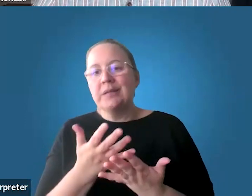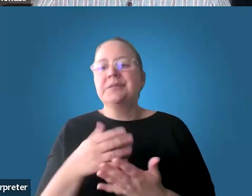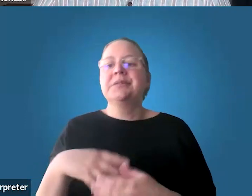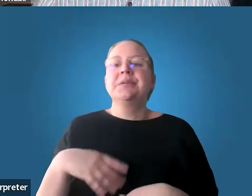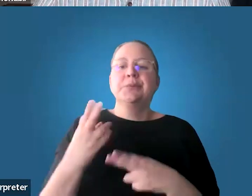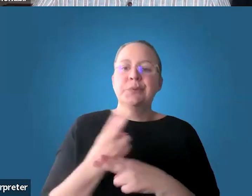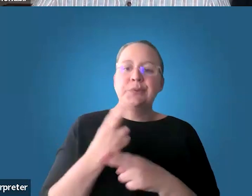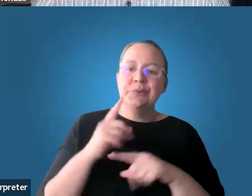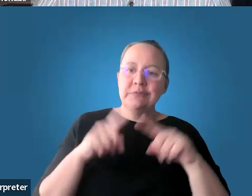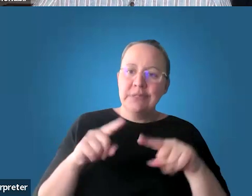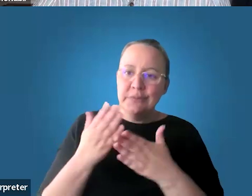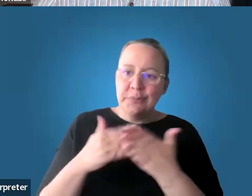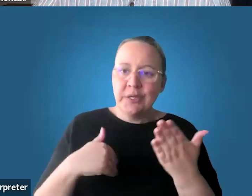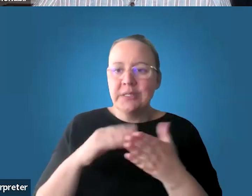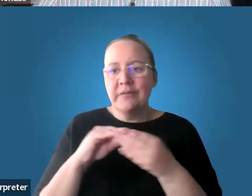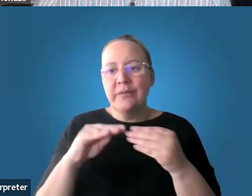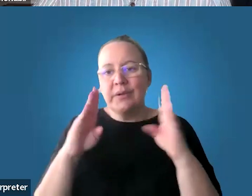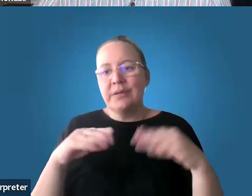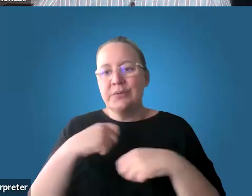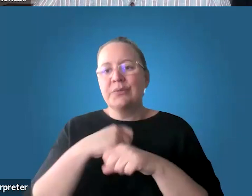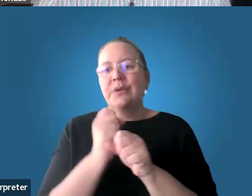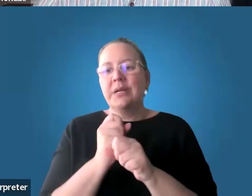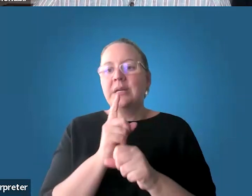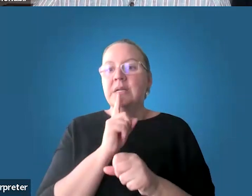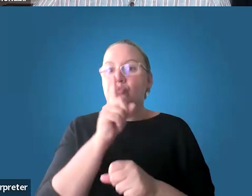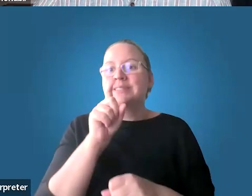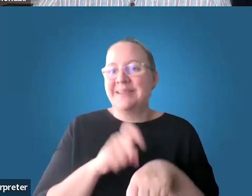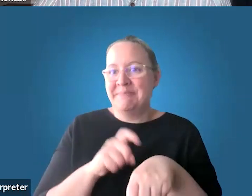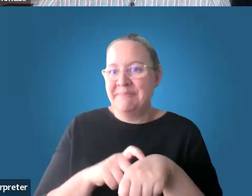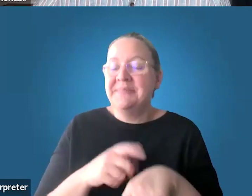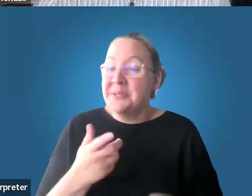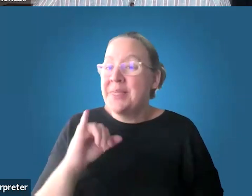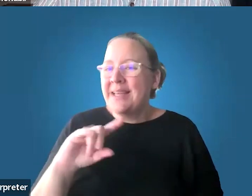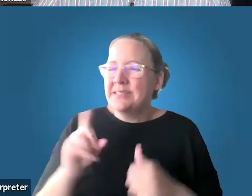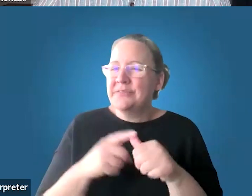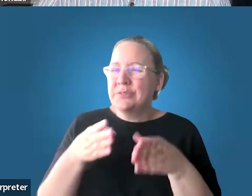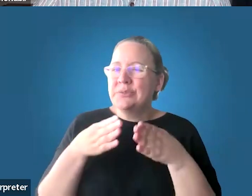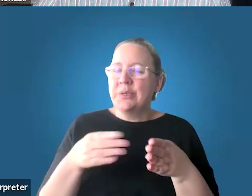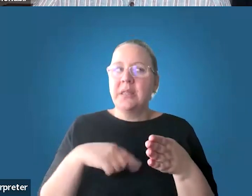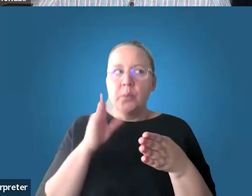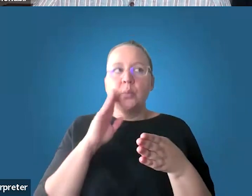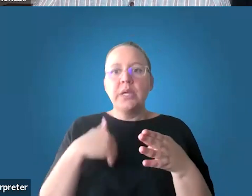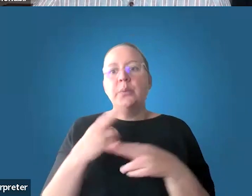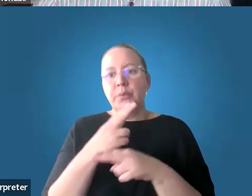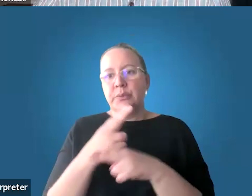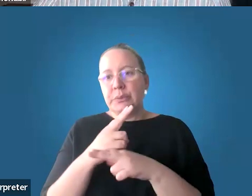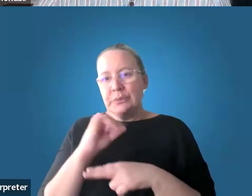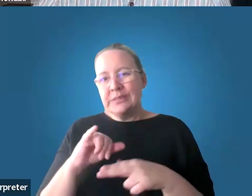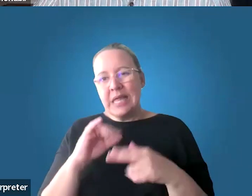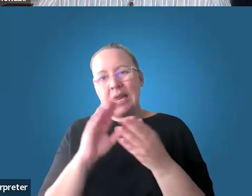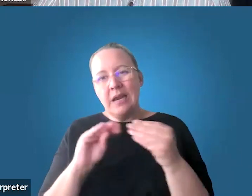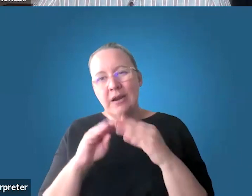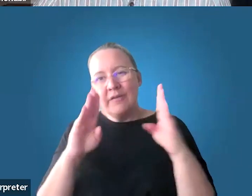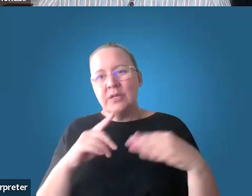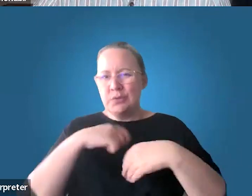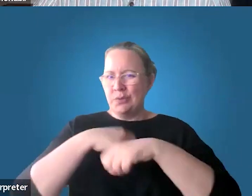we will use different parts of the narrative house to create art in real time. So that is one of the first ways in which we will be kind of utilizing the narrative house to